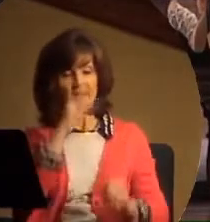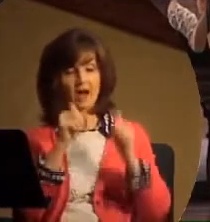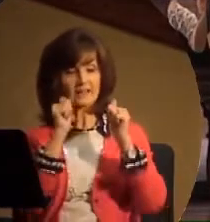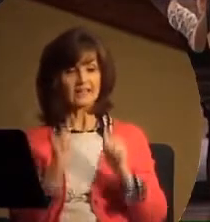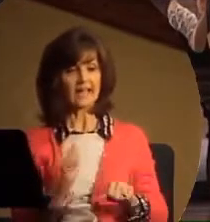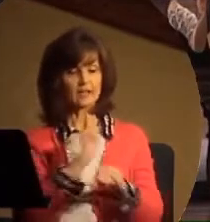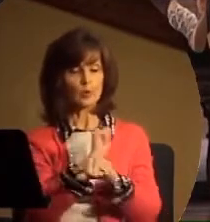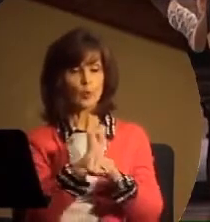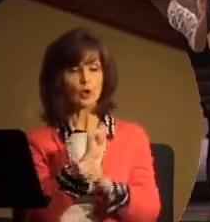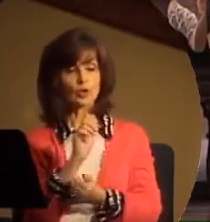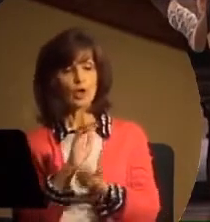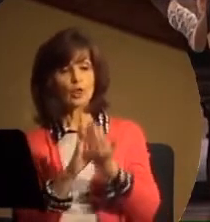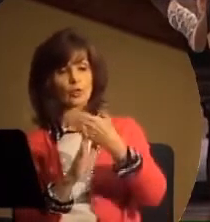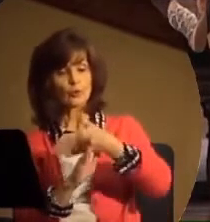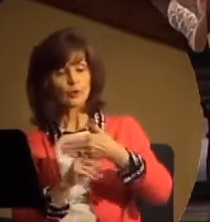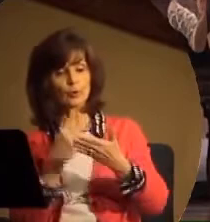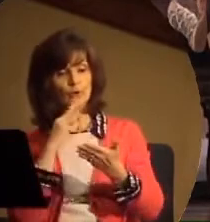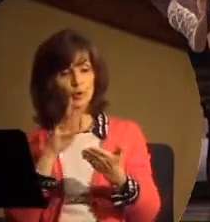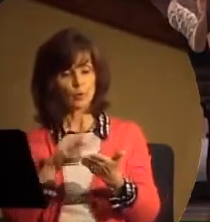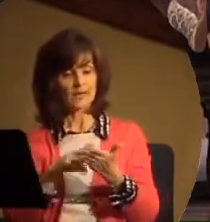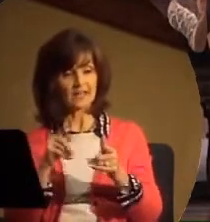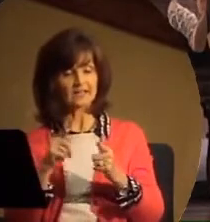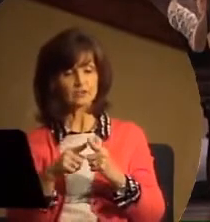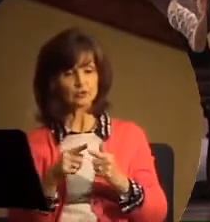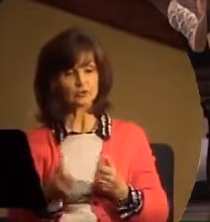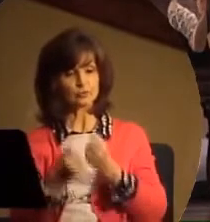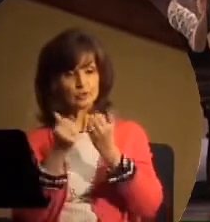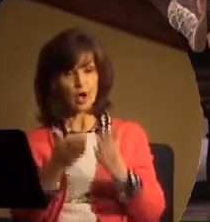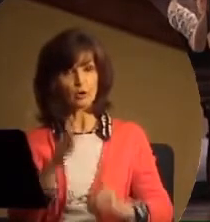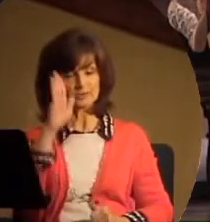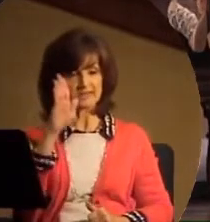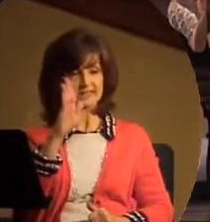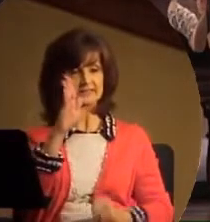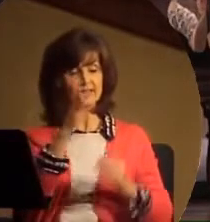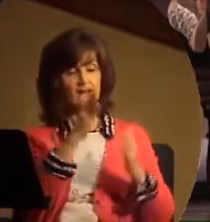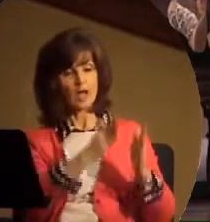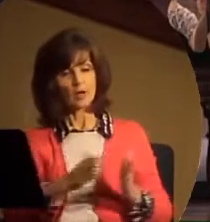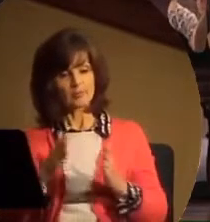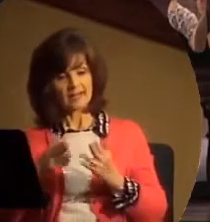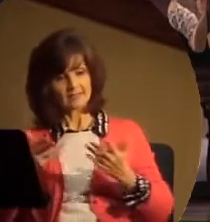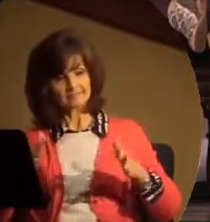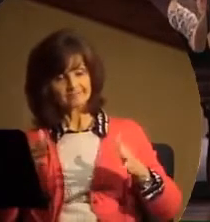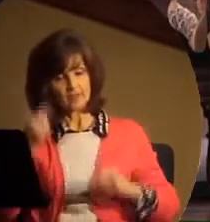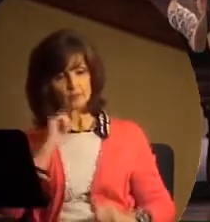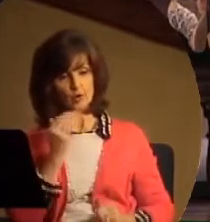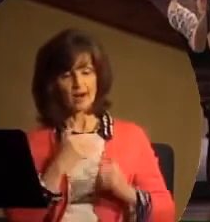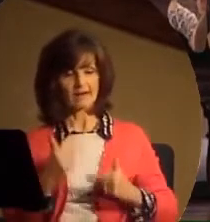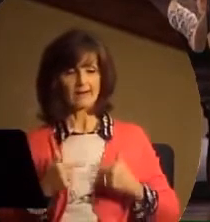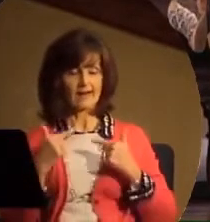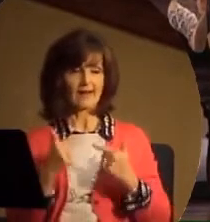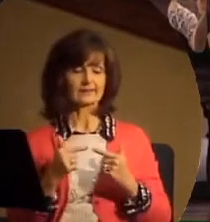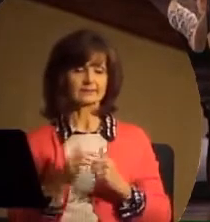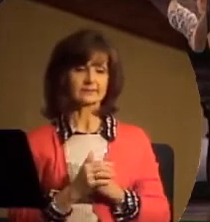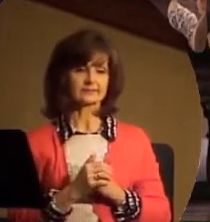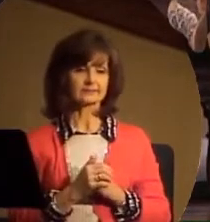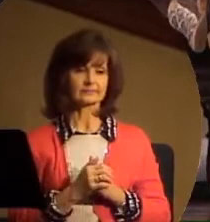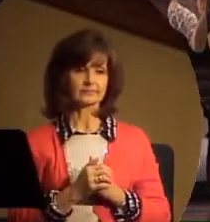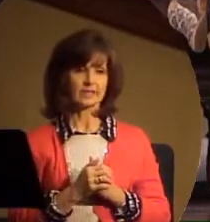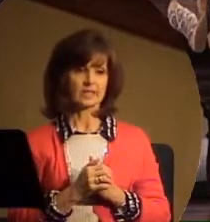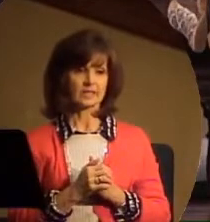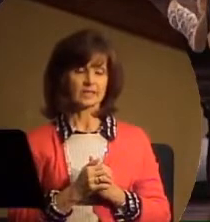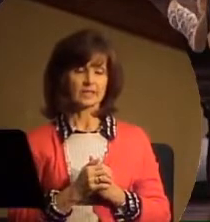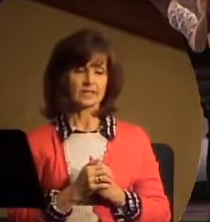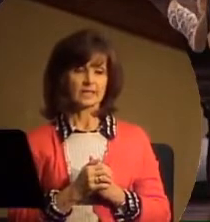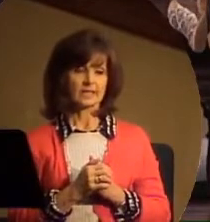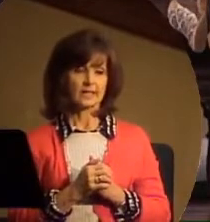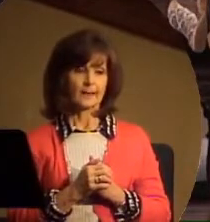can work through wickedness to bring about His plan for our lives. It's unbelievable, but listen